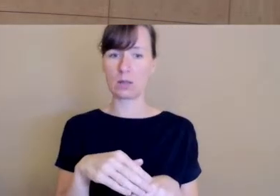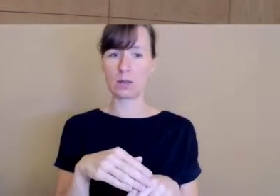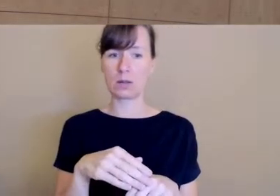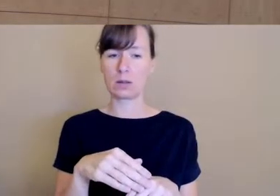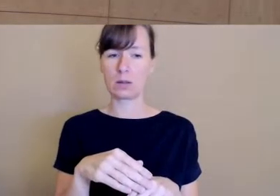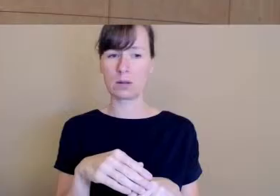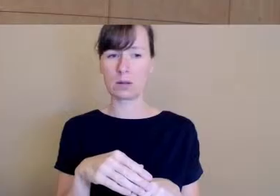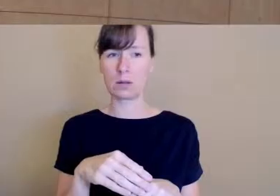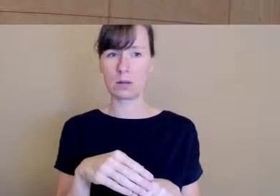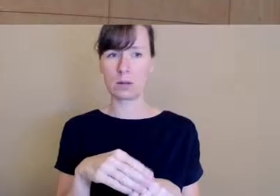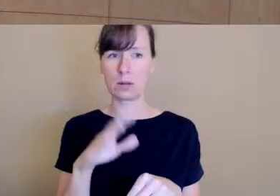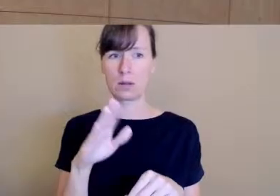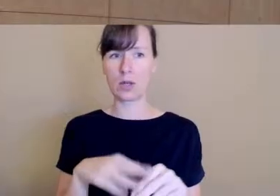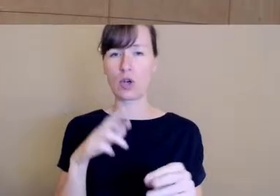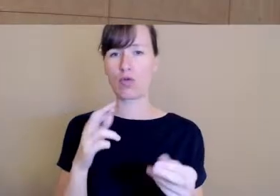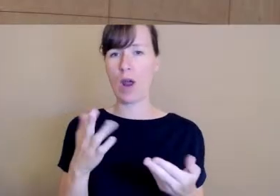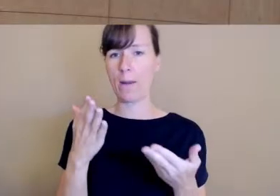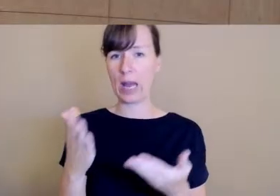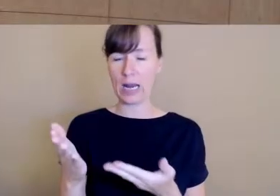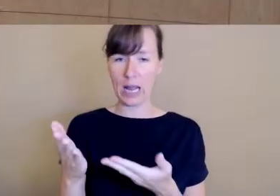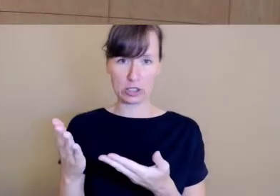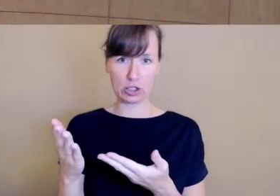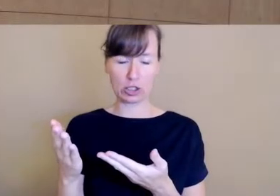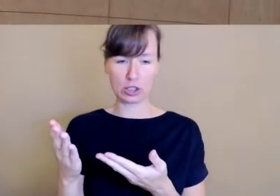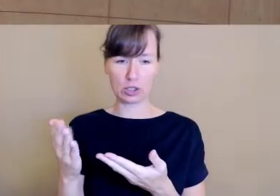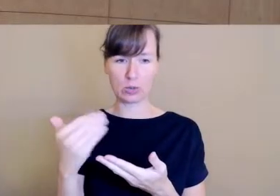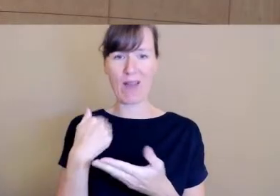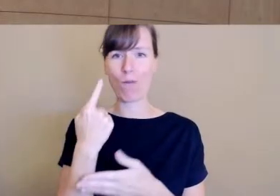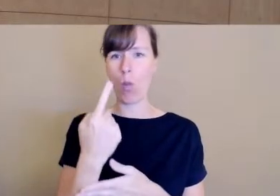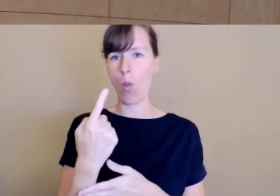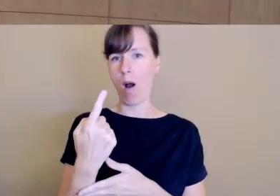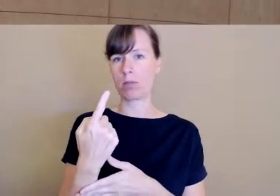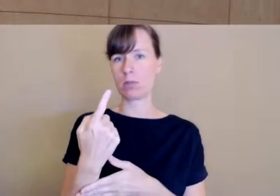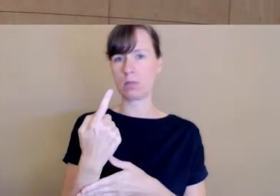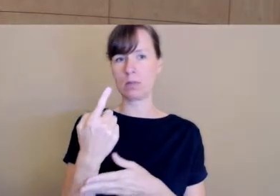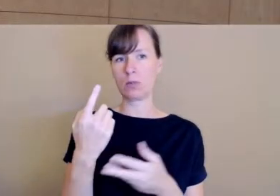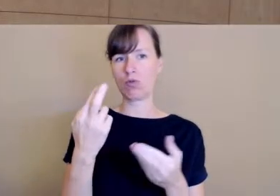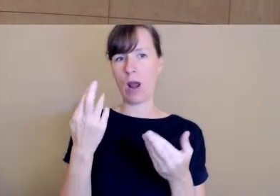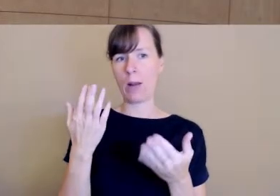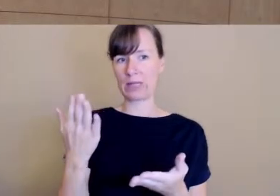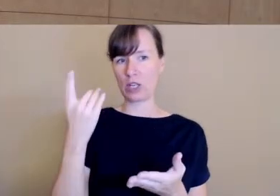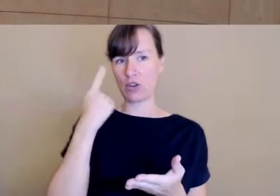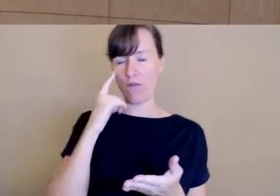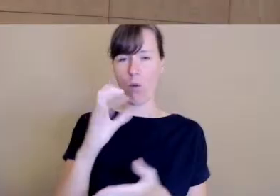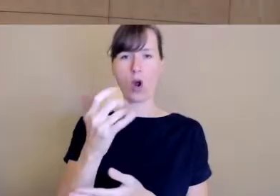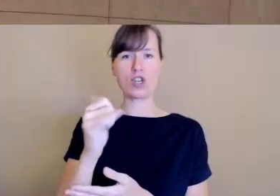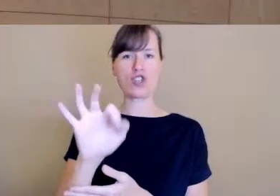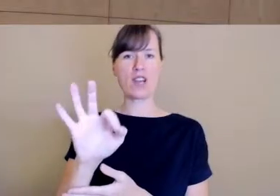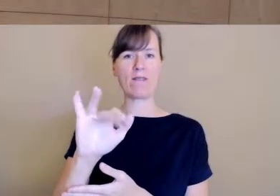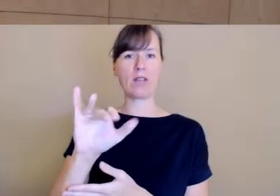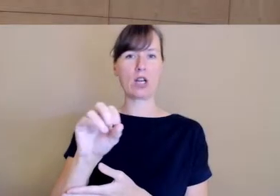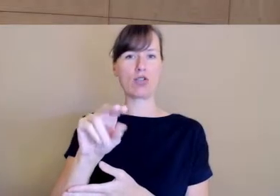the recommendation? We have one recommendation on the floor, which is for Chief Jones.